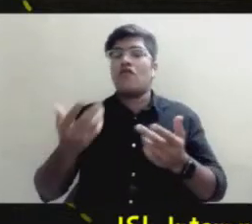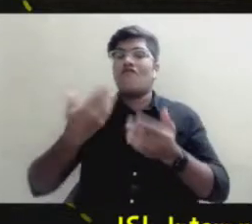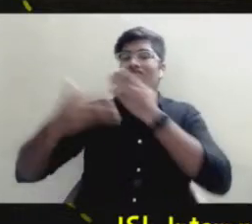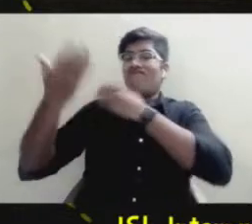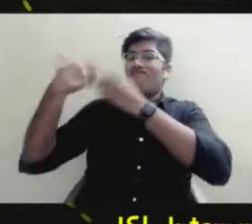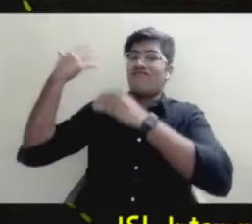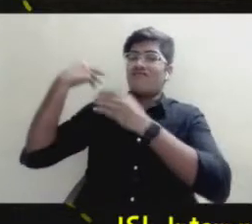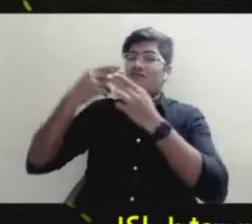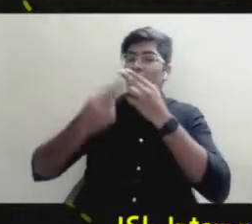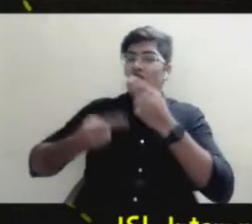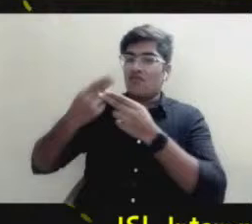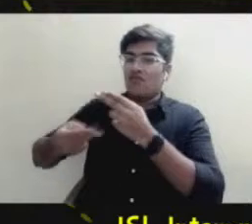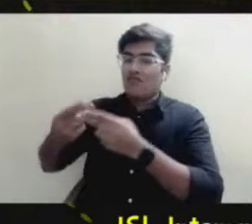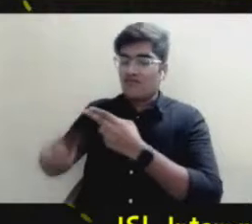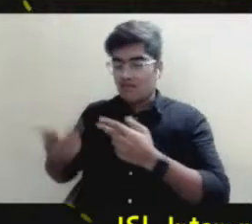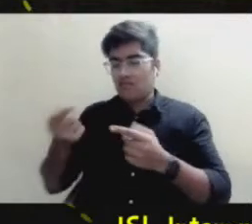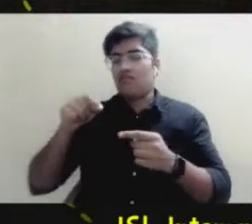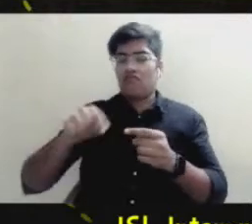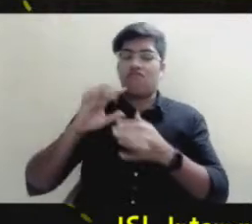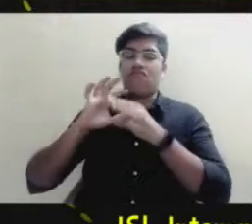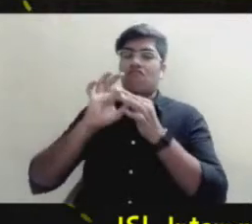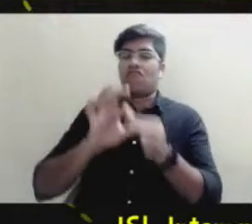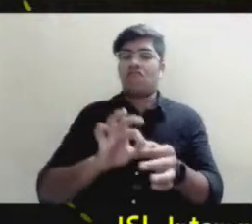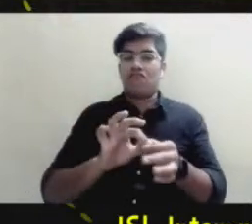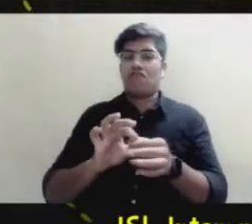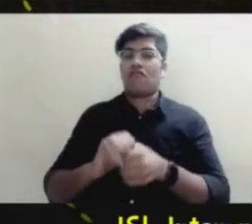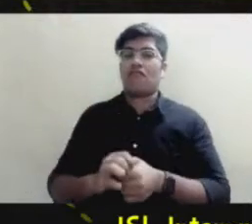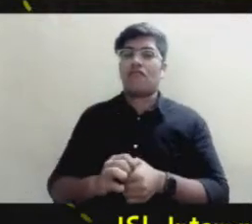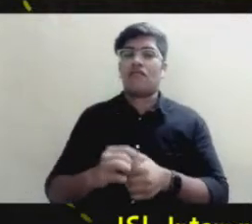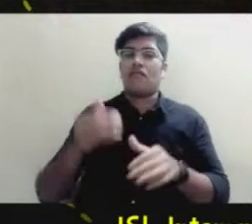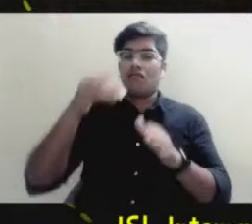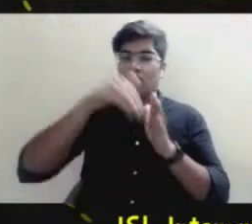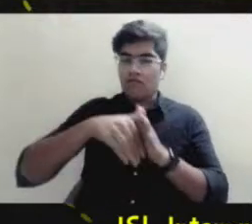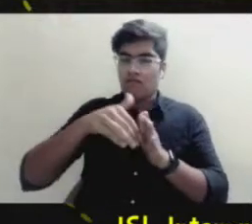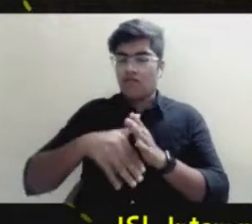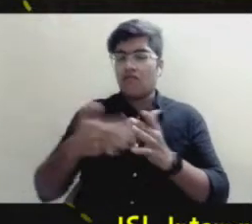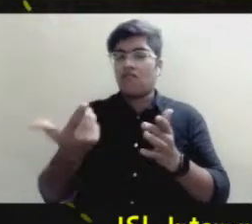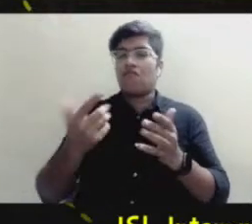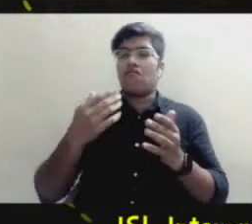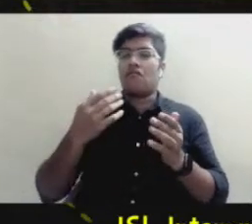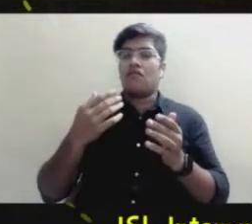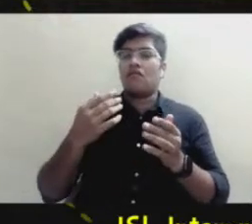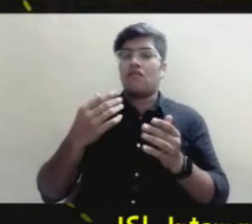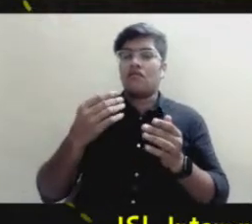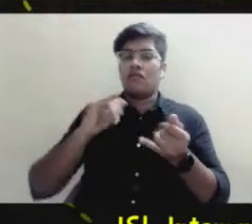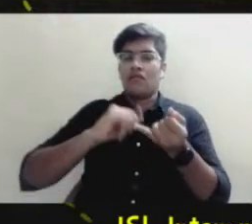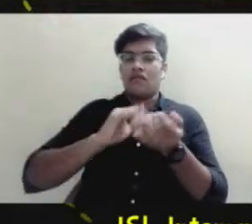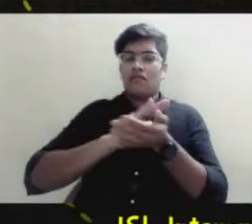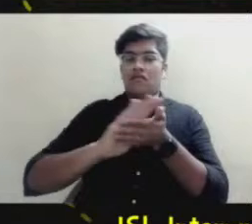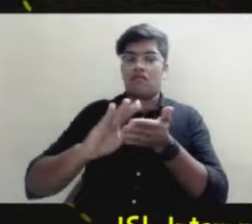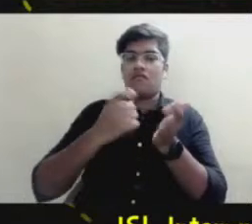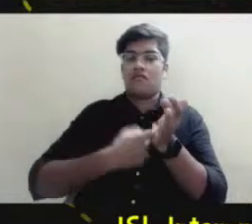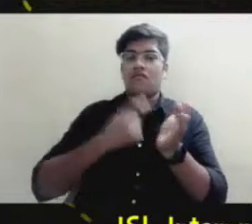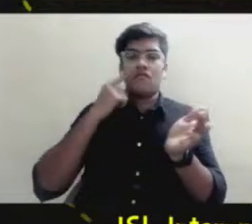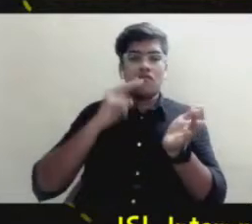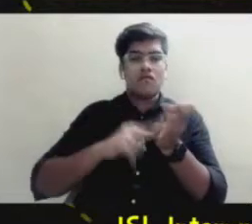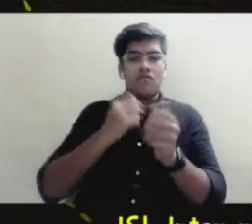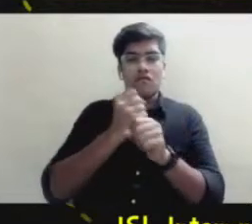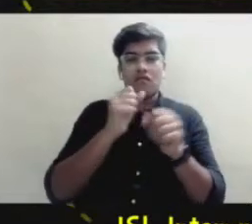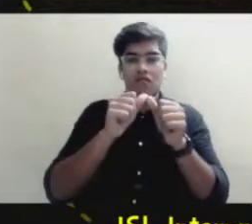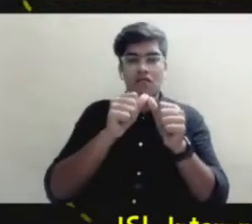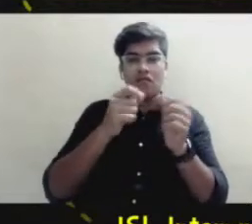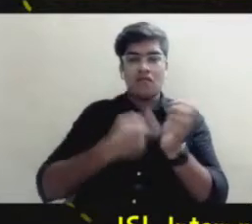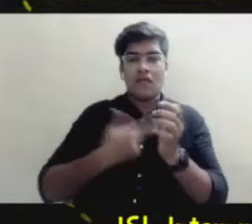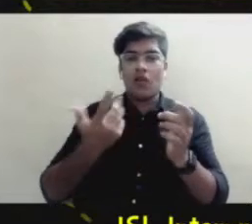But within that too, Shringar is such an important aspect of the